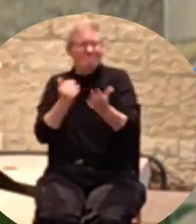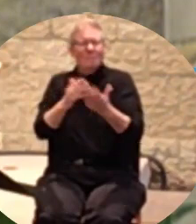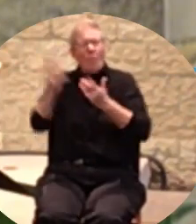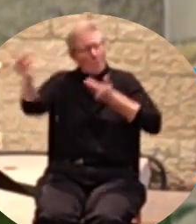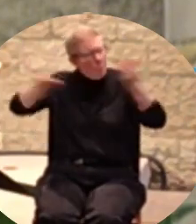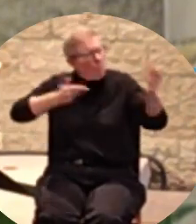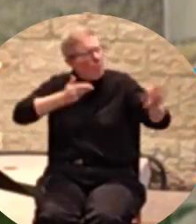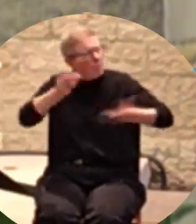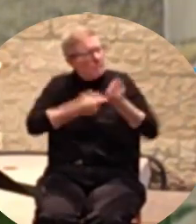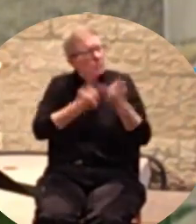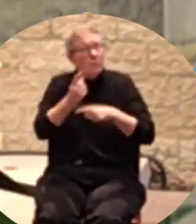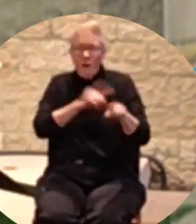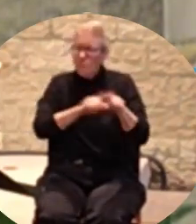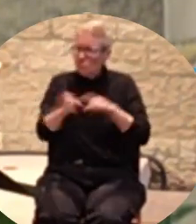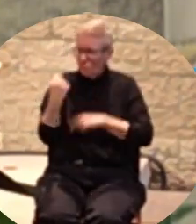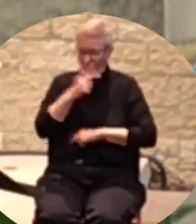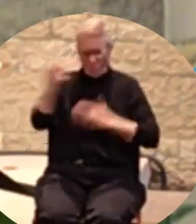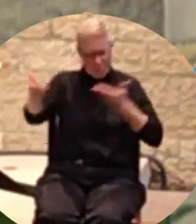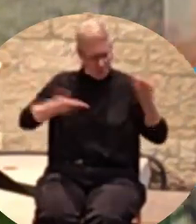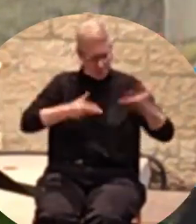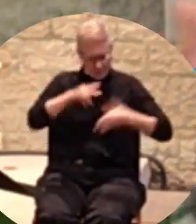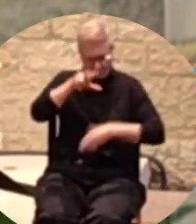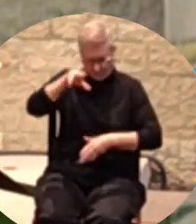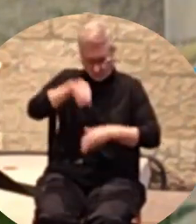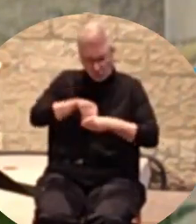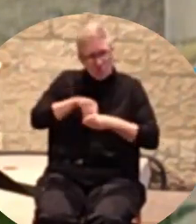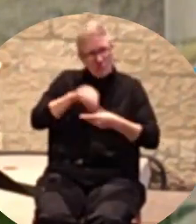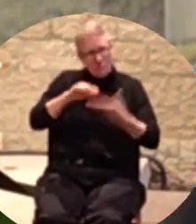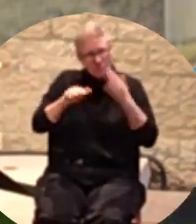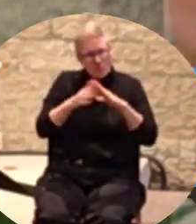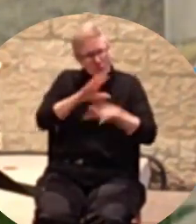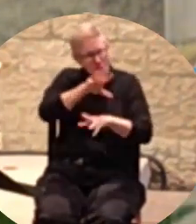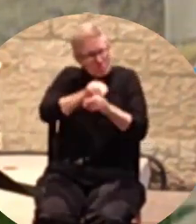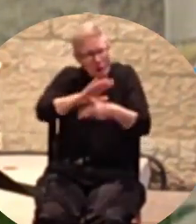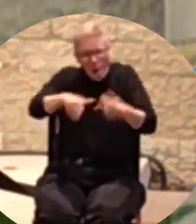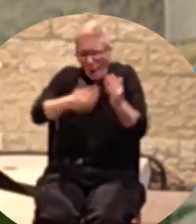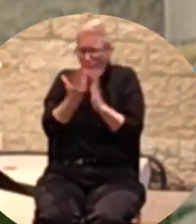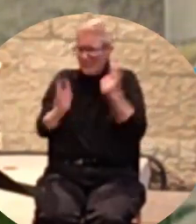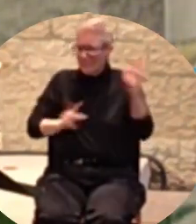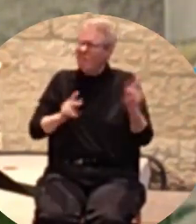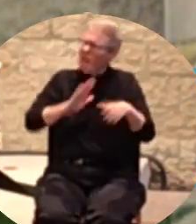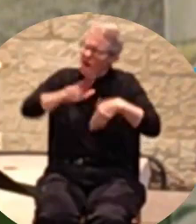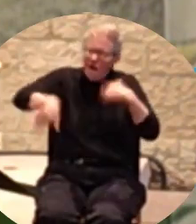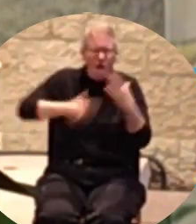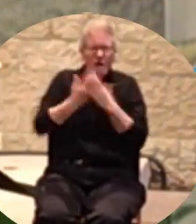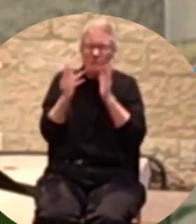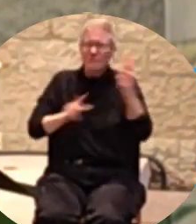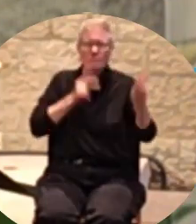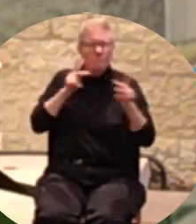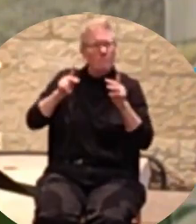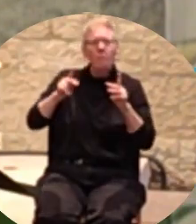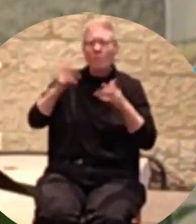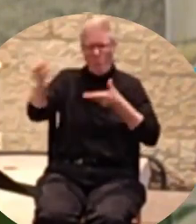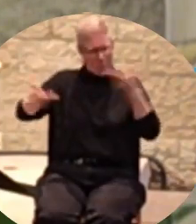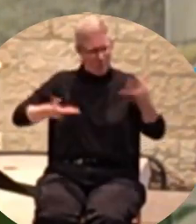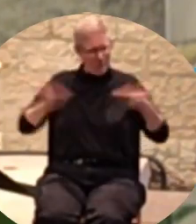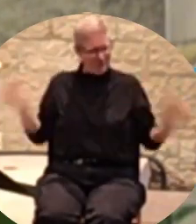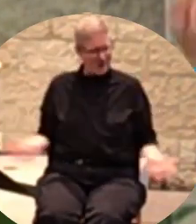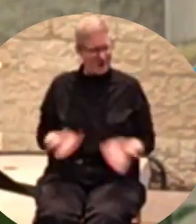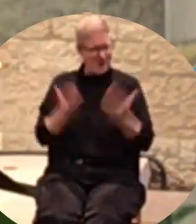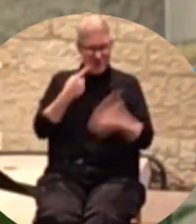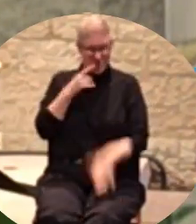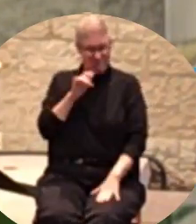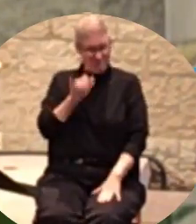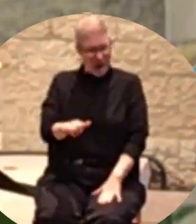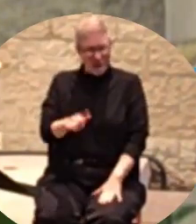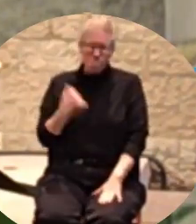welcoming, inclusive community, including all people. All people are welcome here, and for that, we are truly grateful. If you